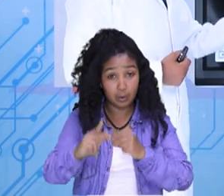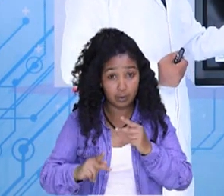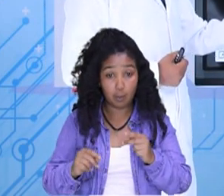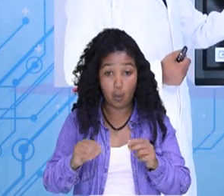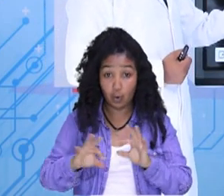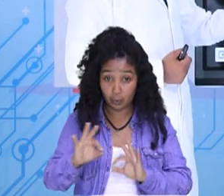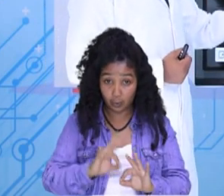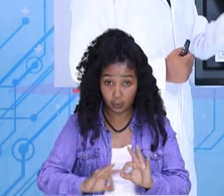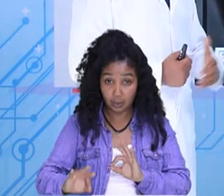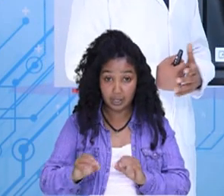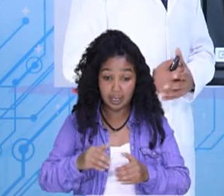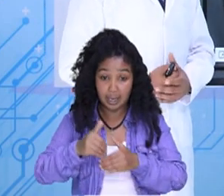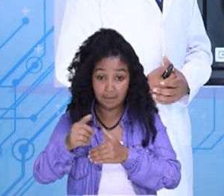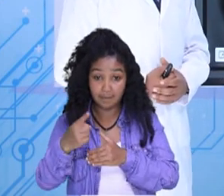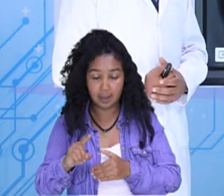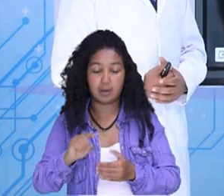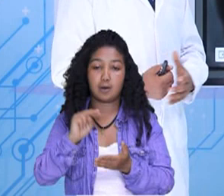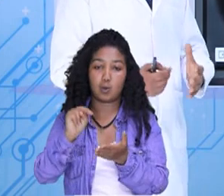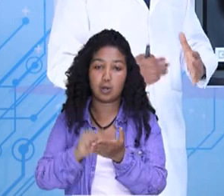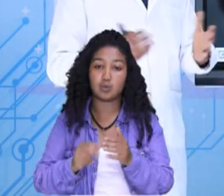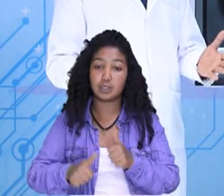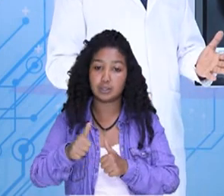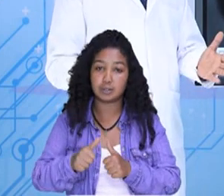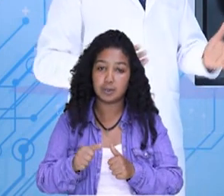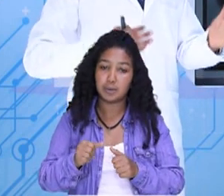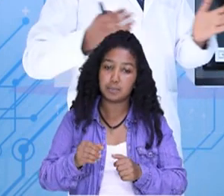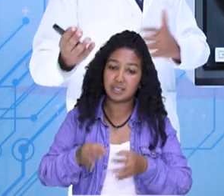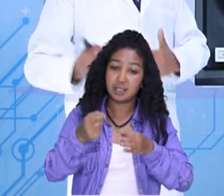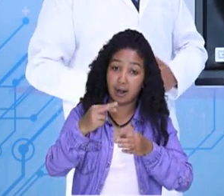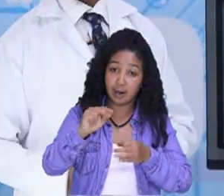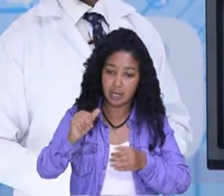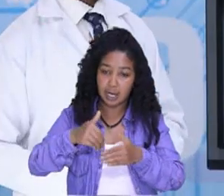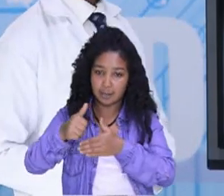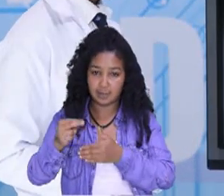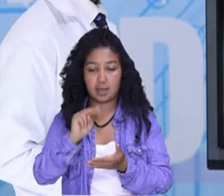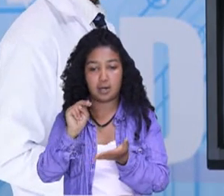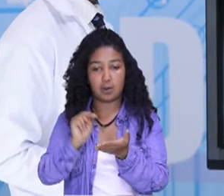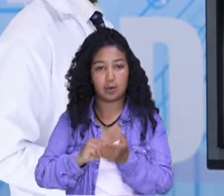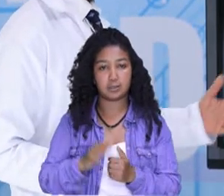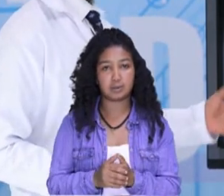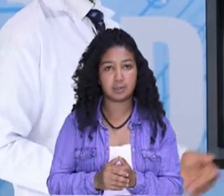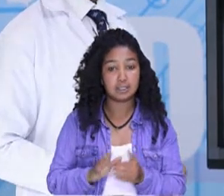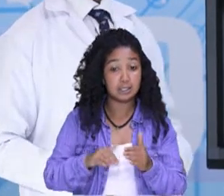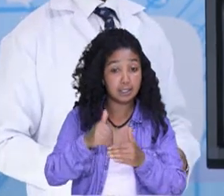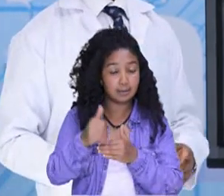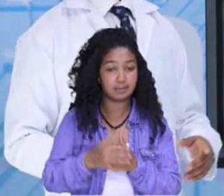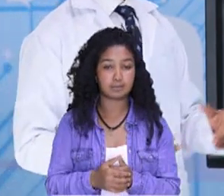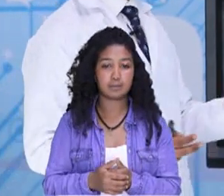complete molecule leaves the nucleus, which is messenger RNA leaves the nucleus.